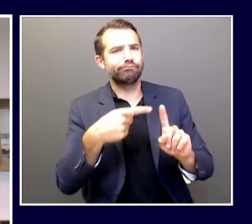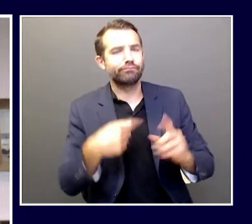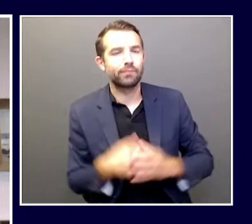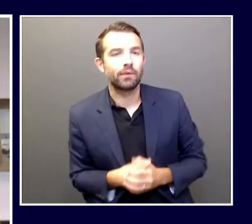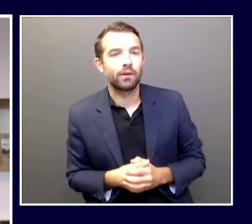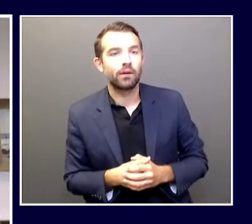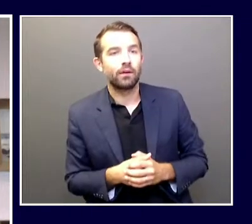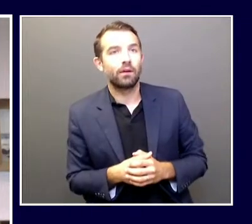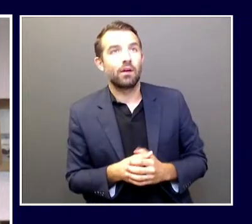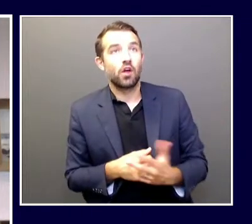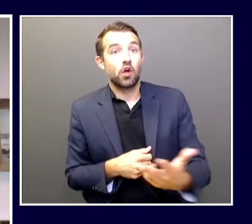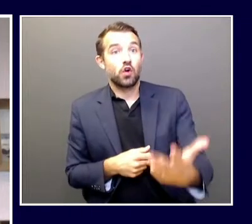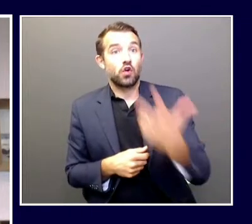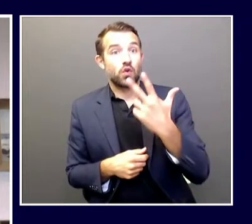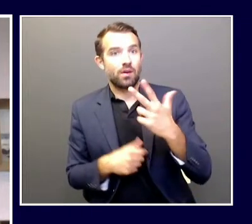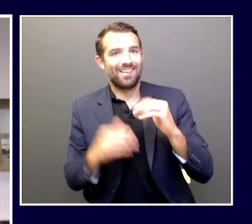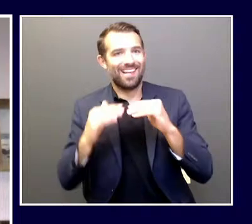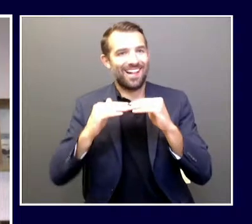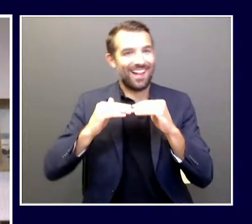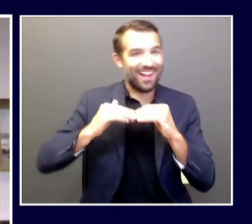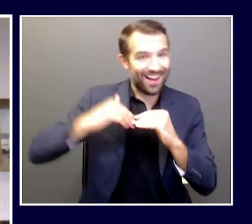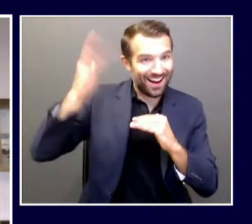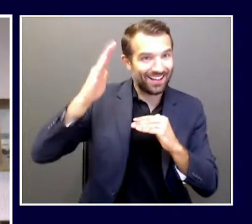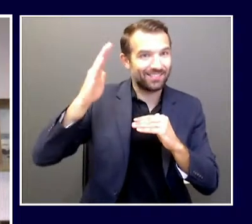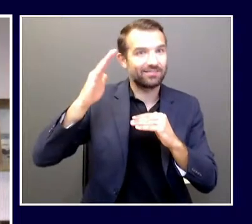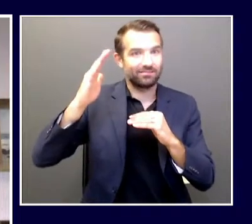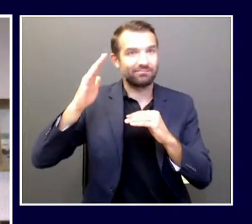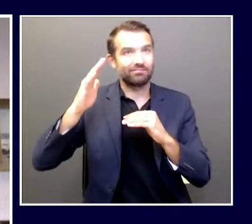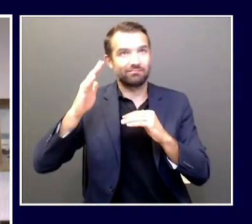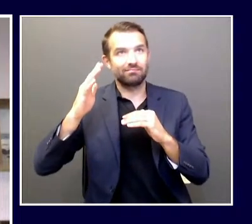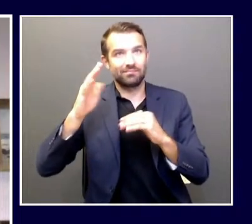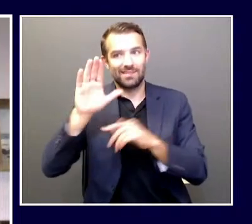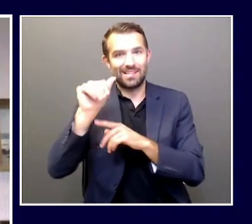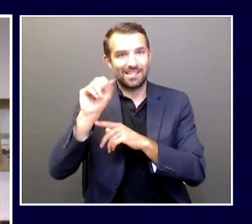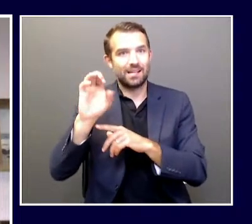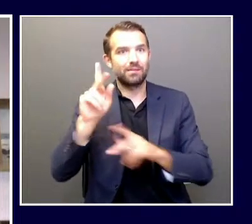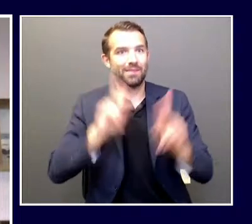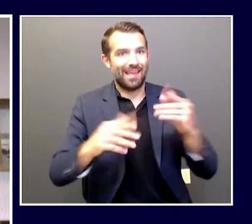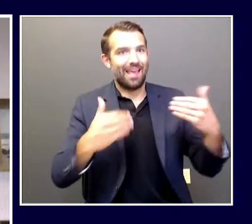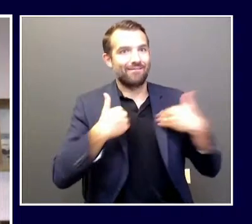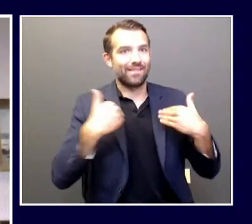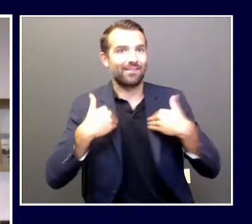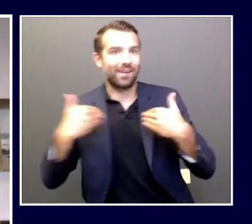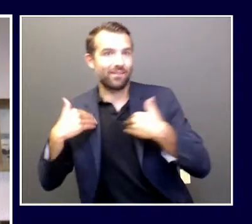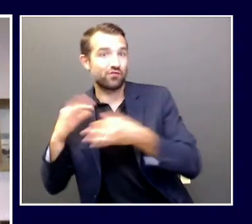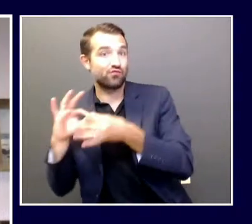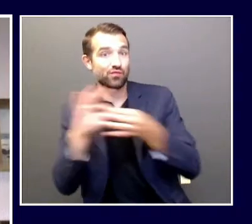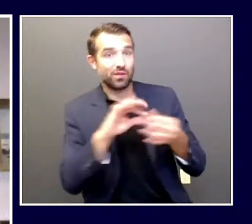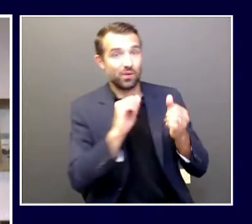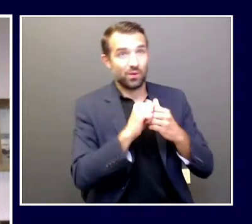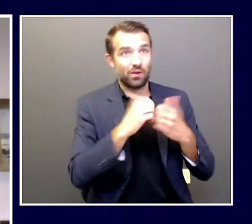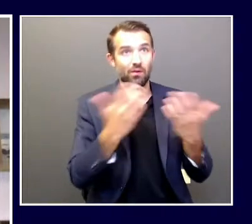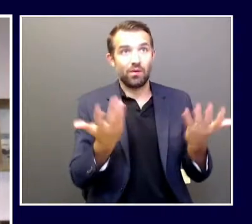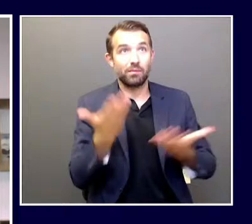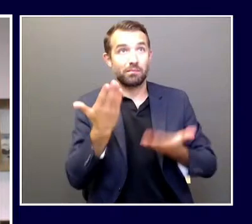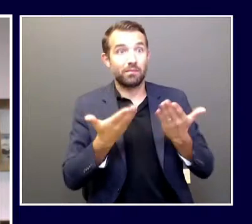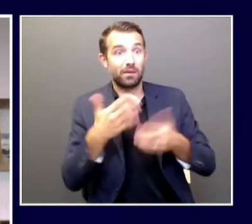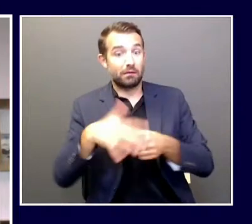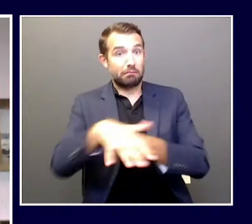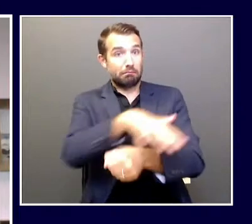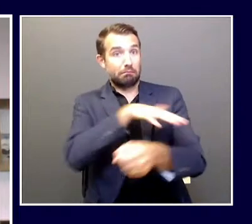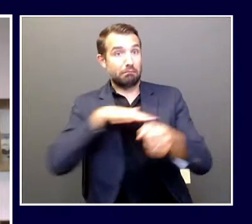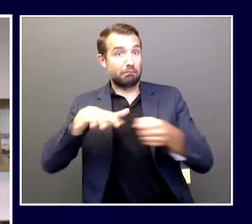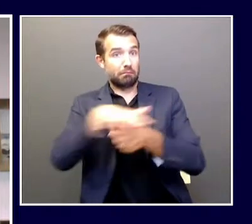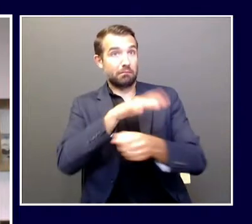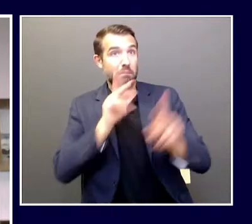cases that are connected in some epidemiological way, either in time or in space, because they happen to have a close